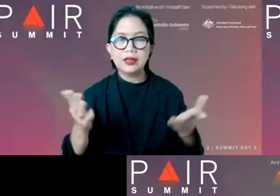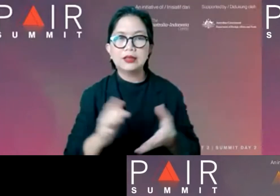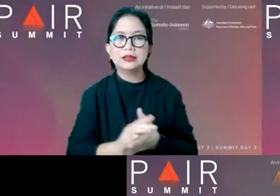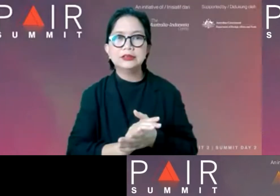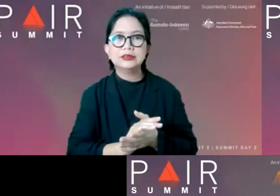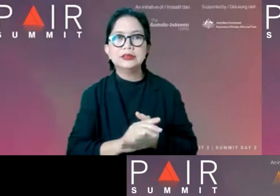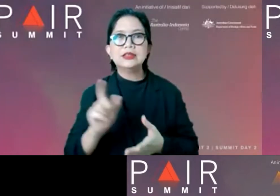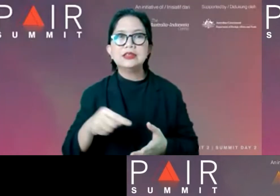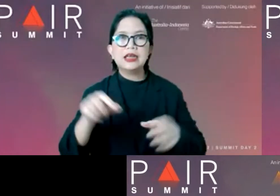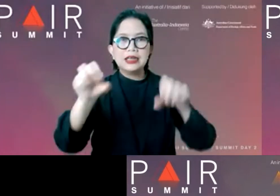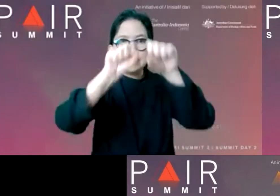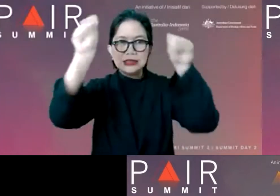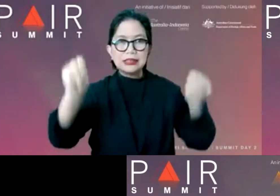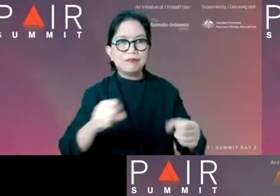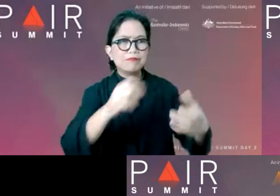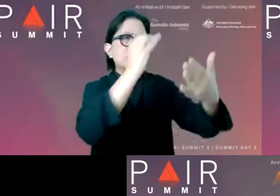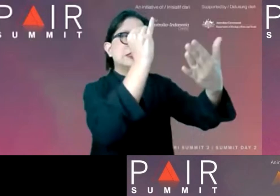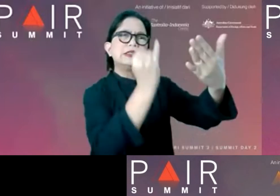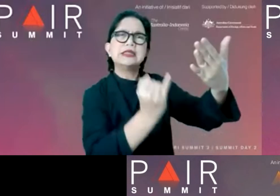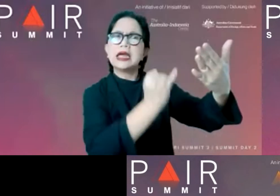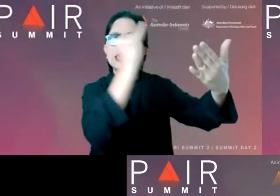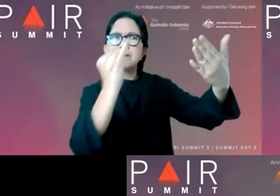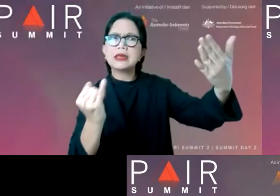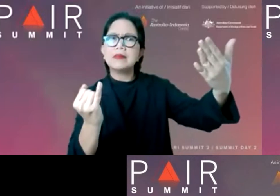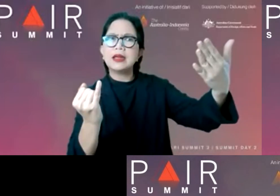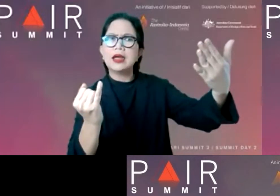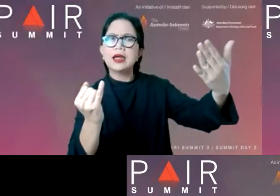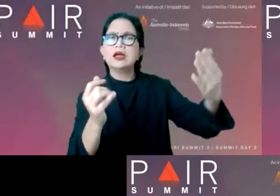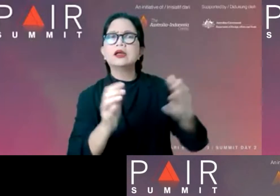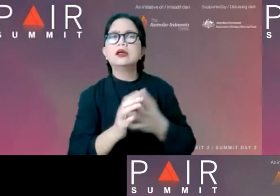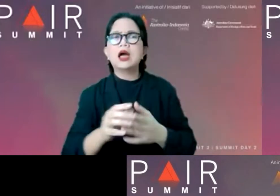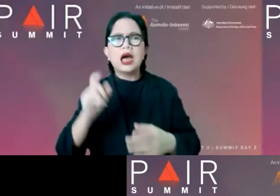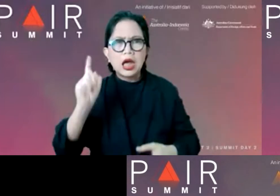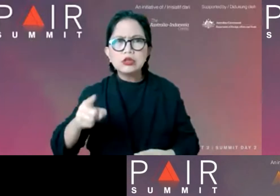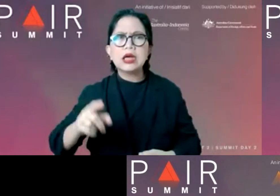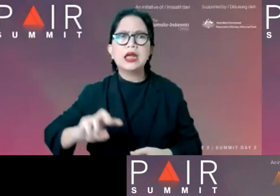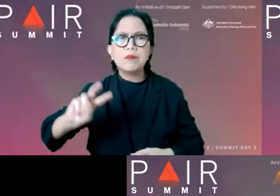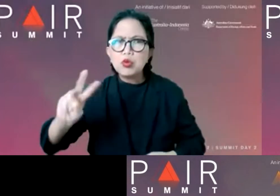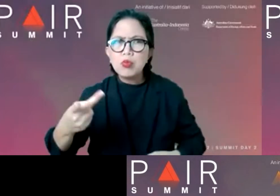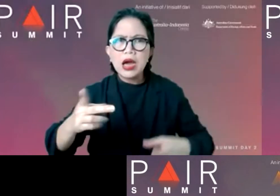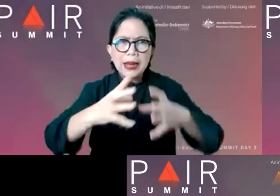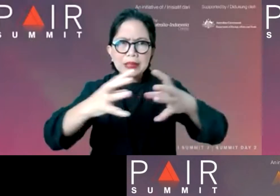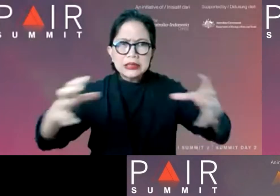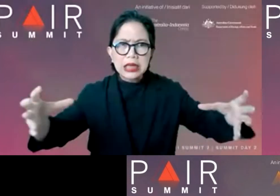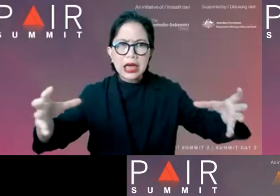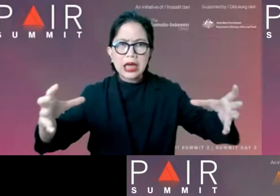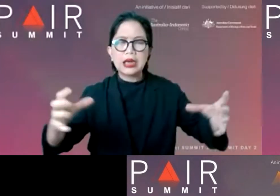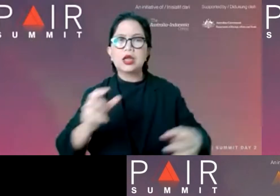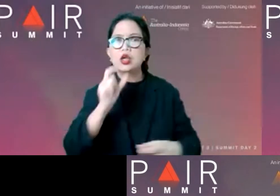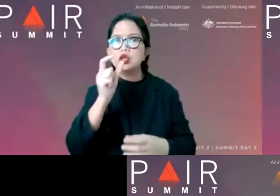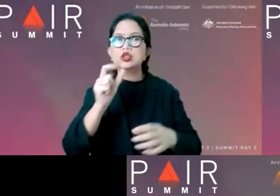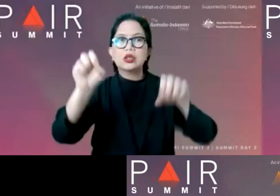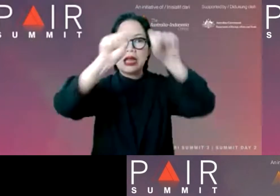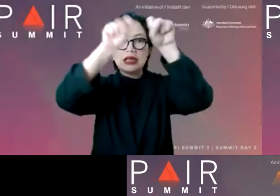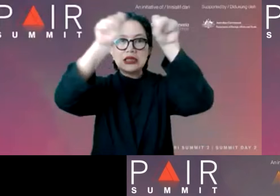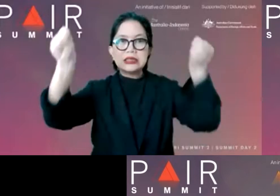eventually a major transformation for all stakeholders in the health ecosystem. So yeah, we just need to make sure we raise